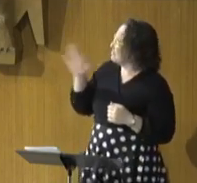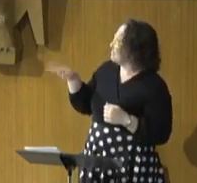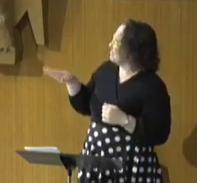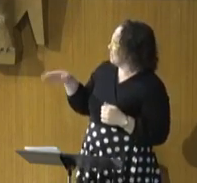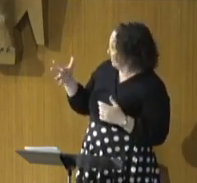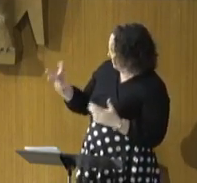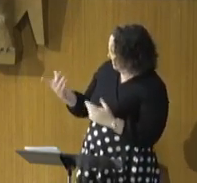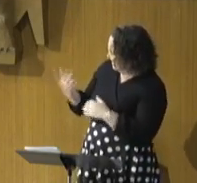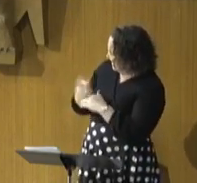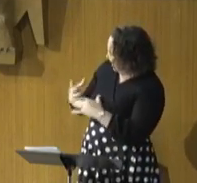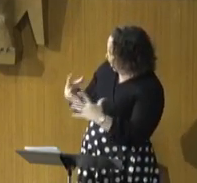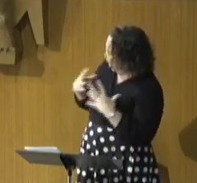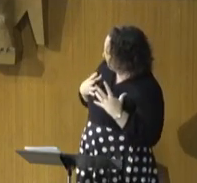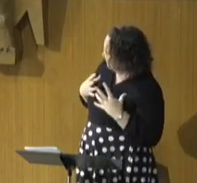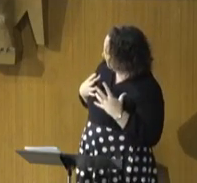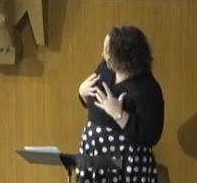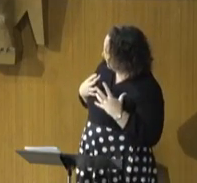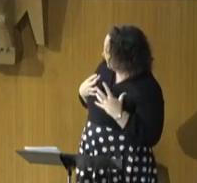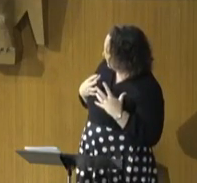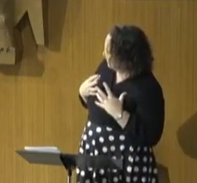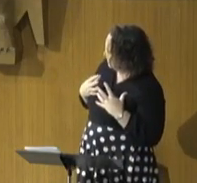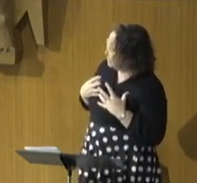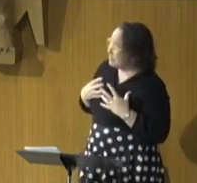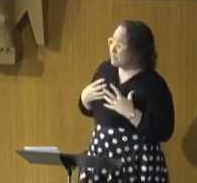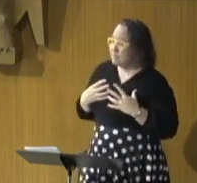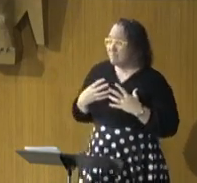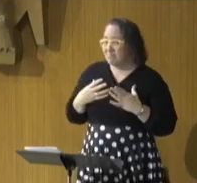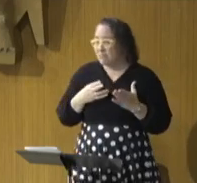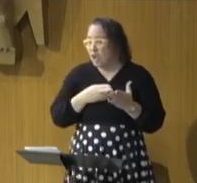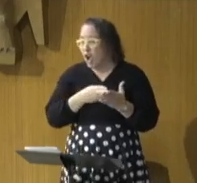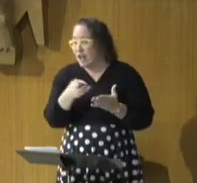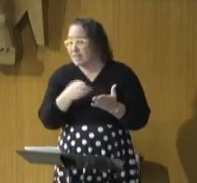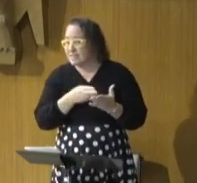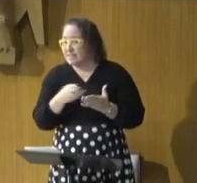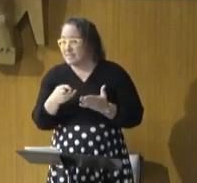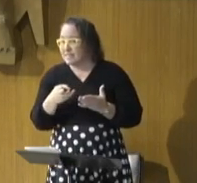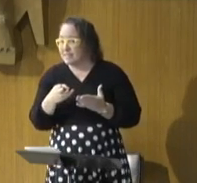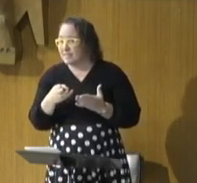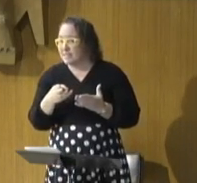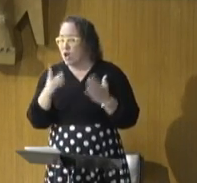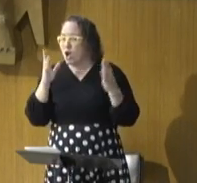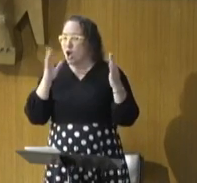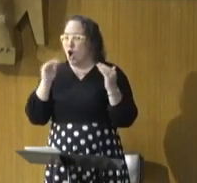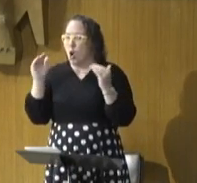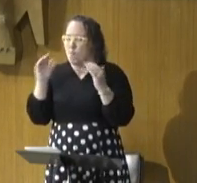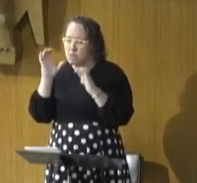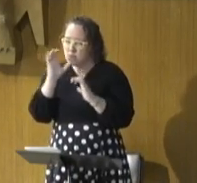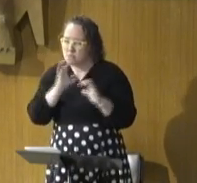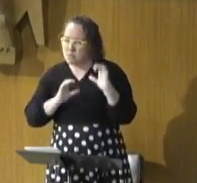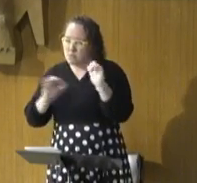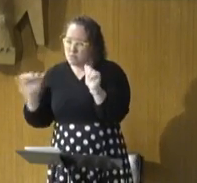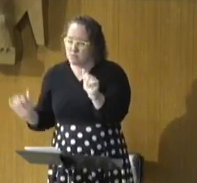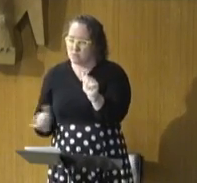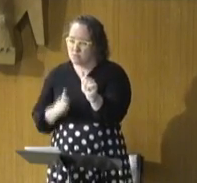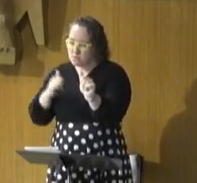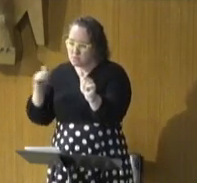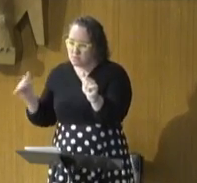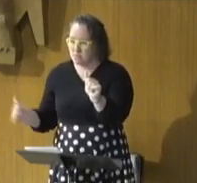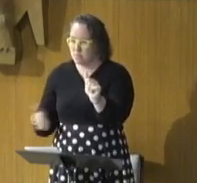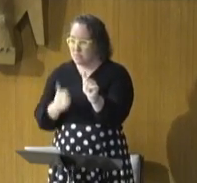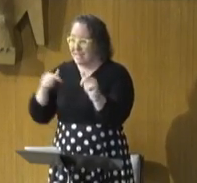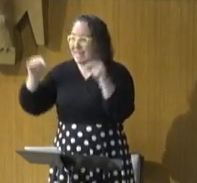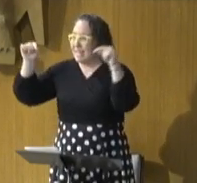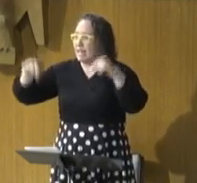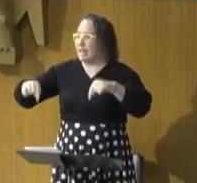want to take the day off? But the thing is, I'm chasing hope right now and I can't think of a more hopeful